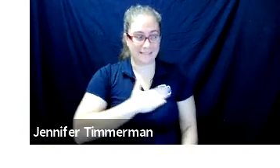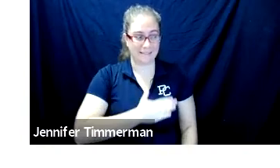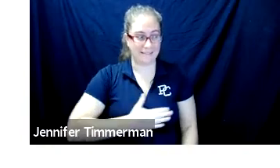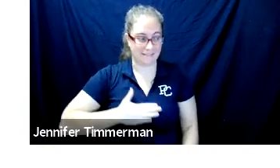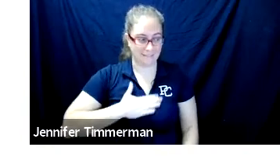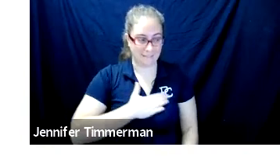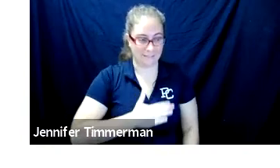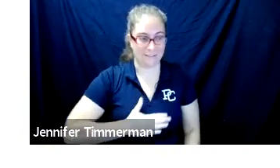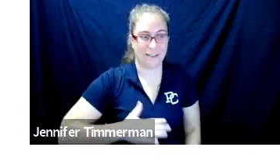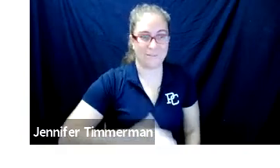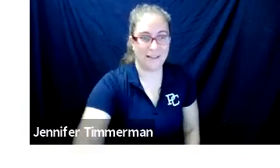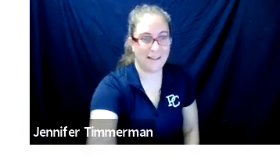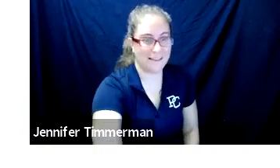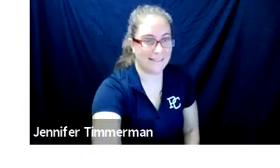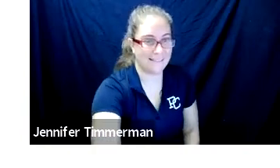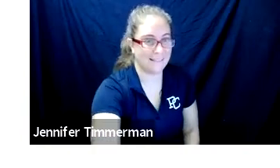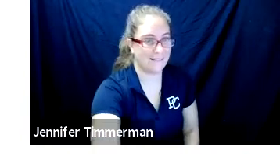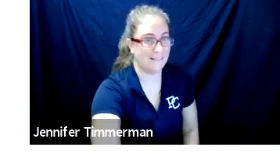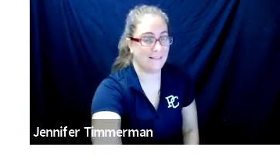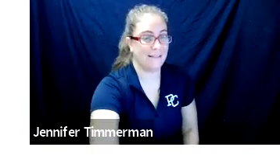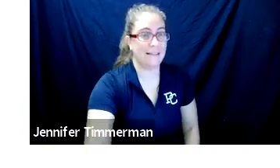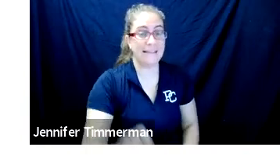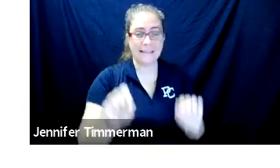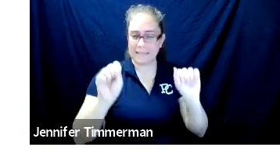please. Good job, guys.